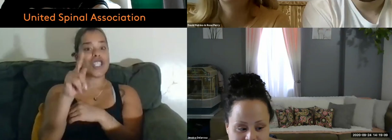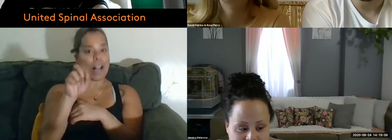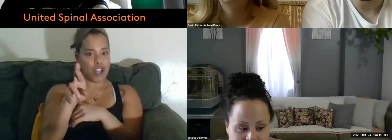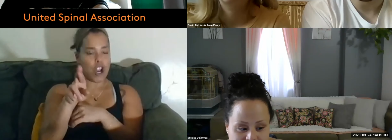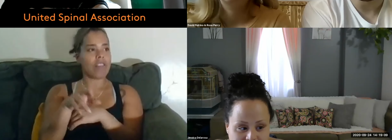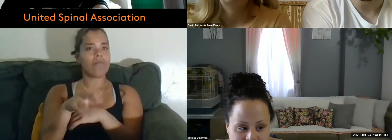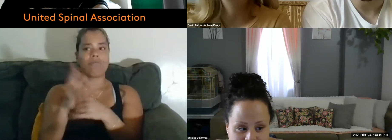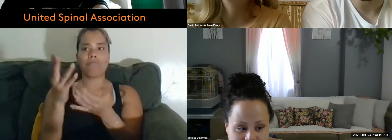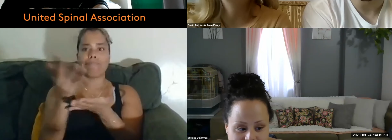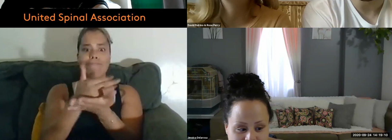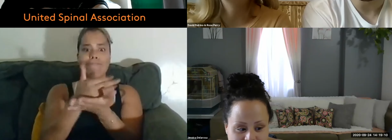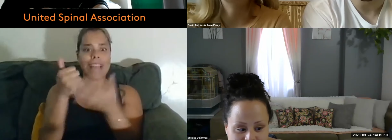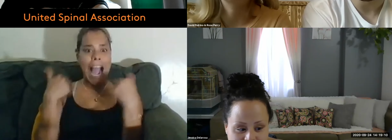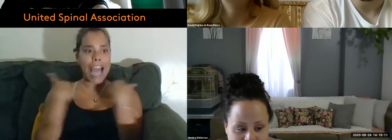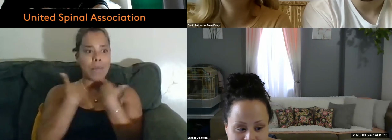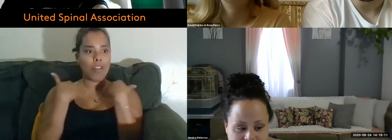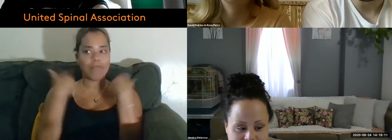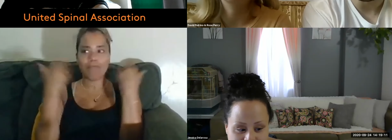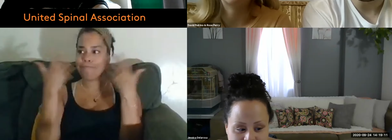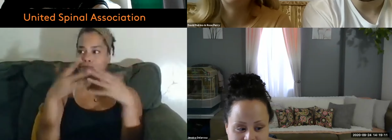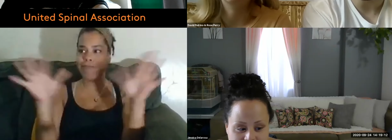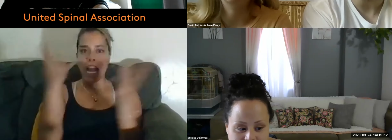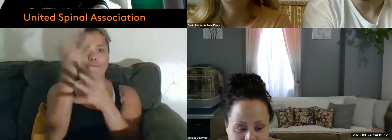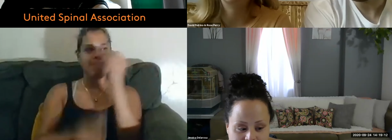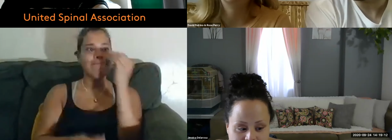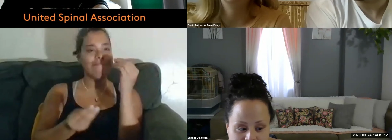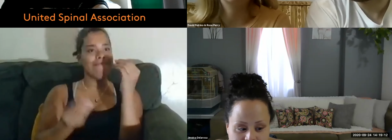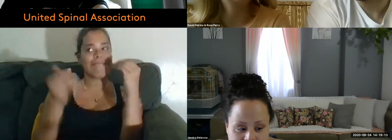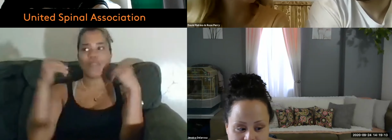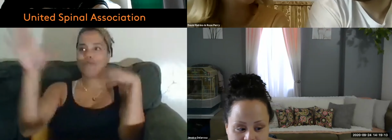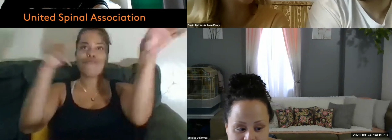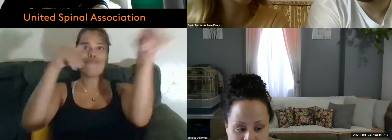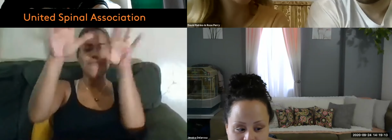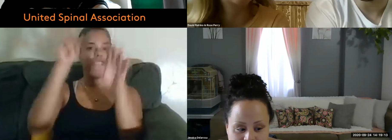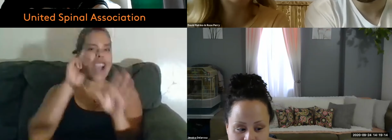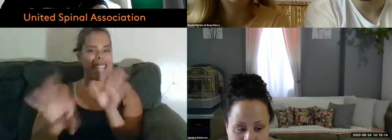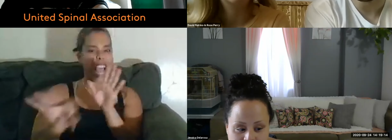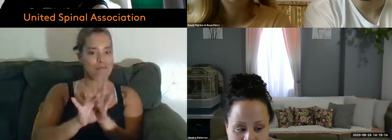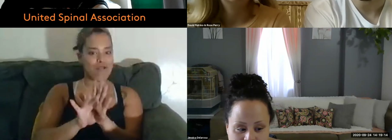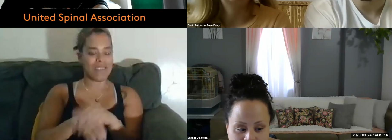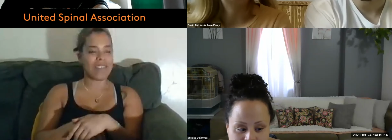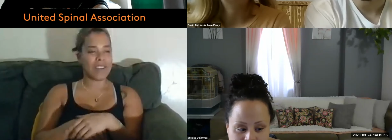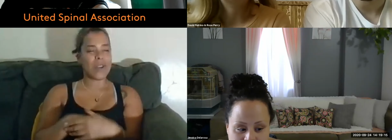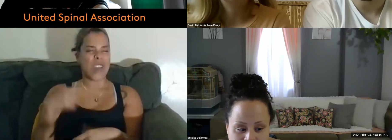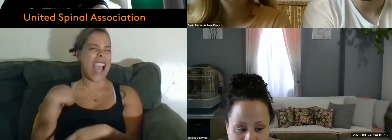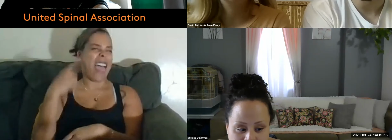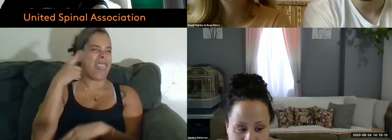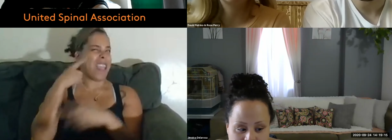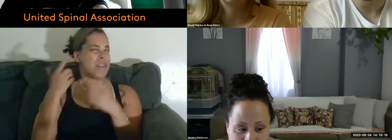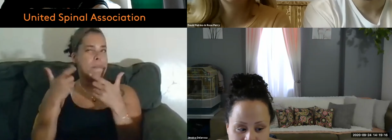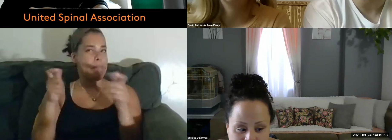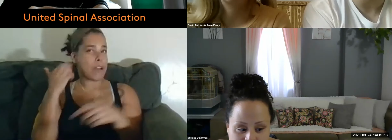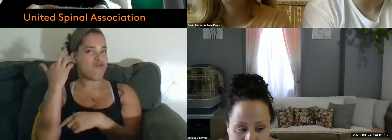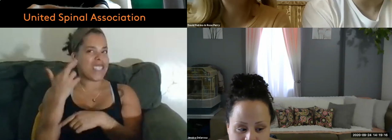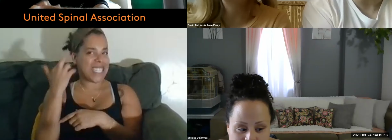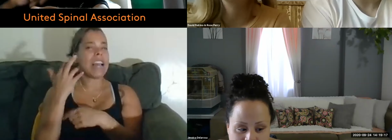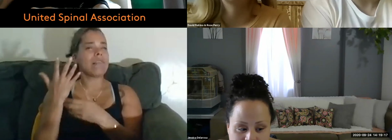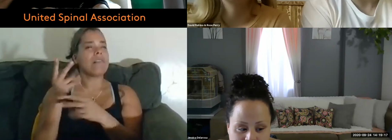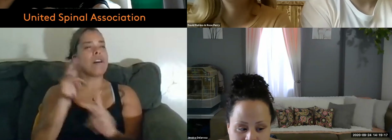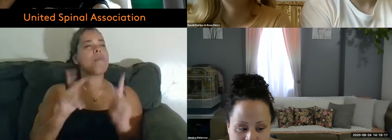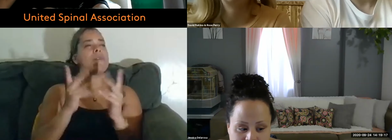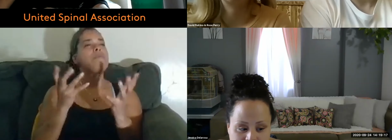amazing. And I do think that a big part of that was looking for connection, and social connection can